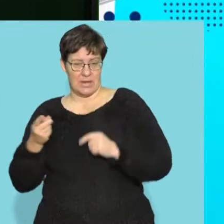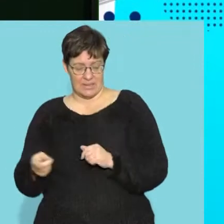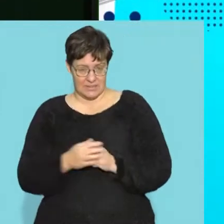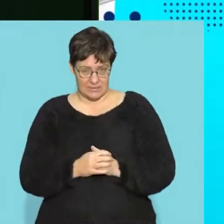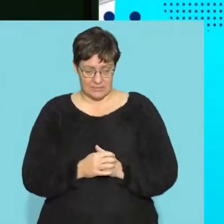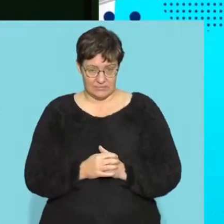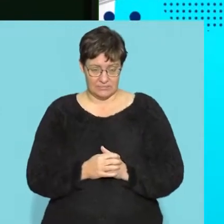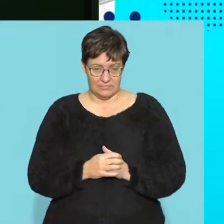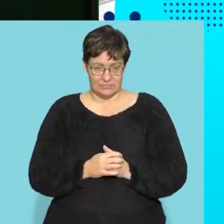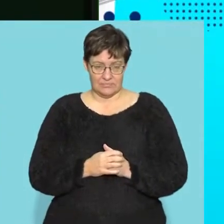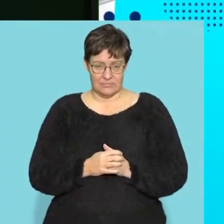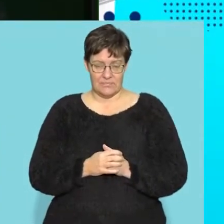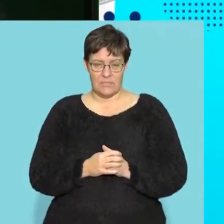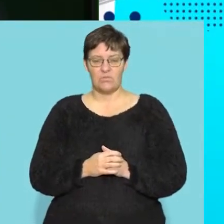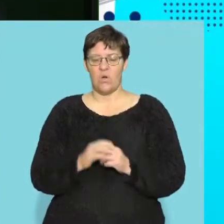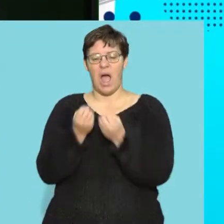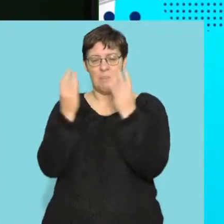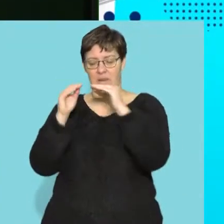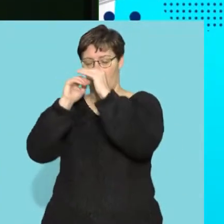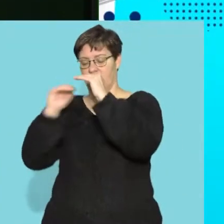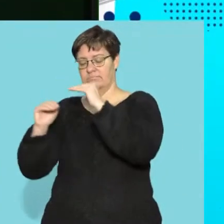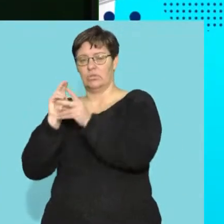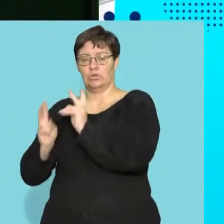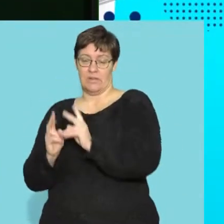be something over 12 because we're working with